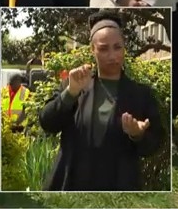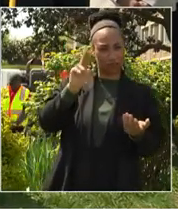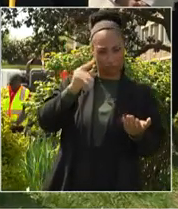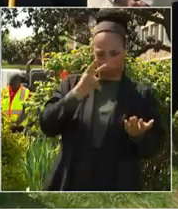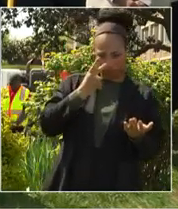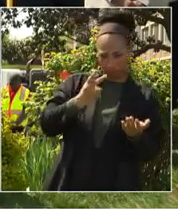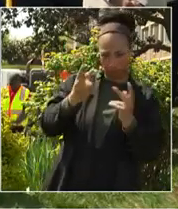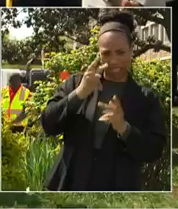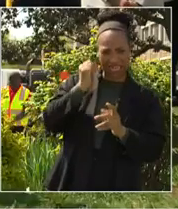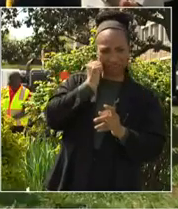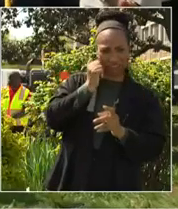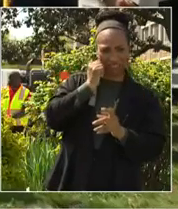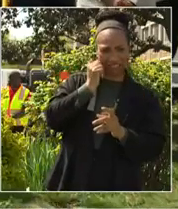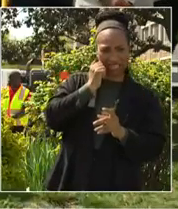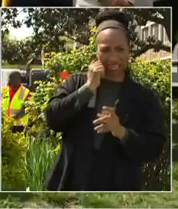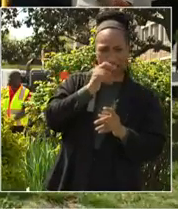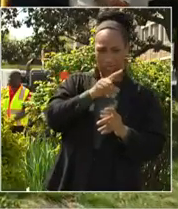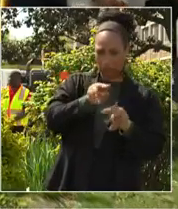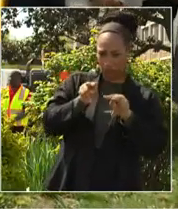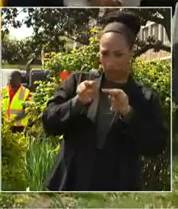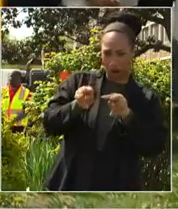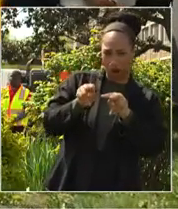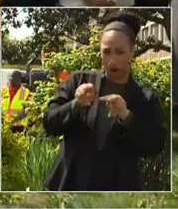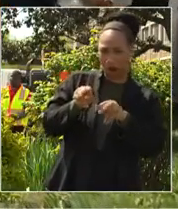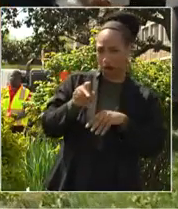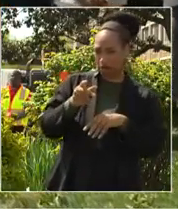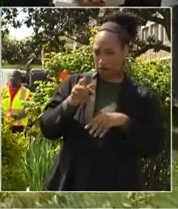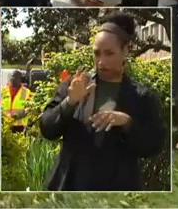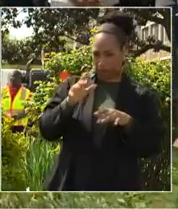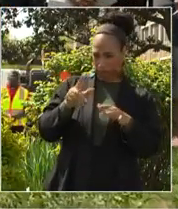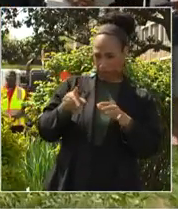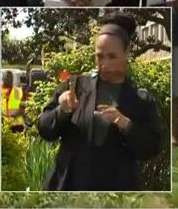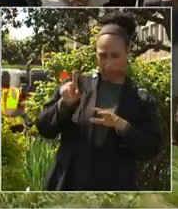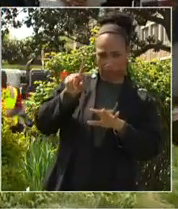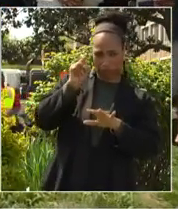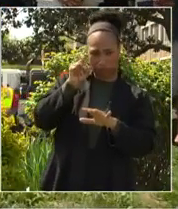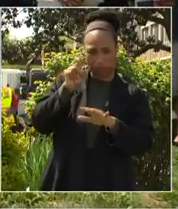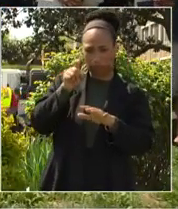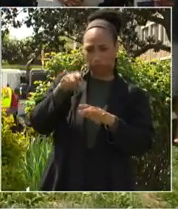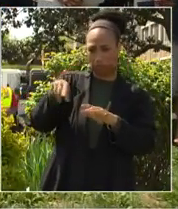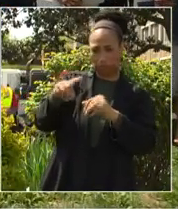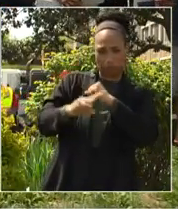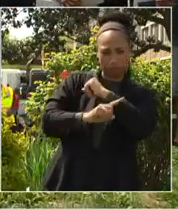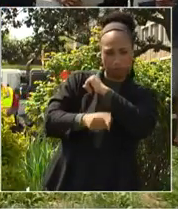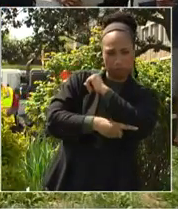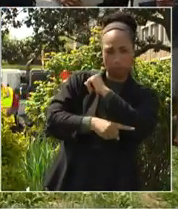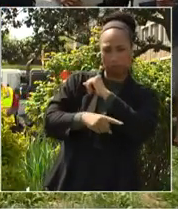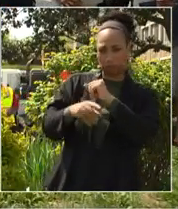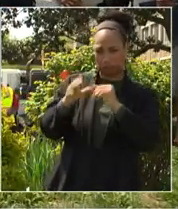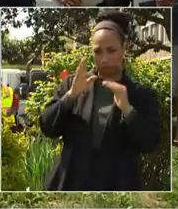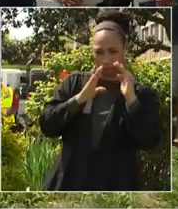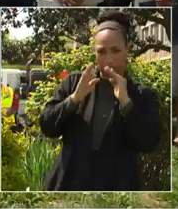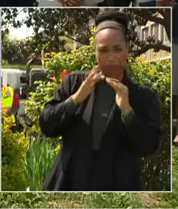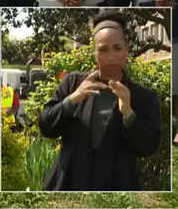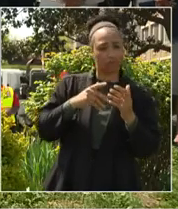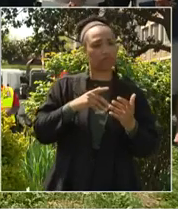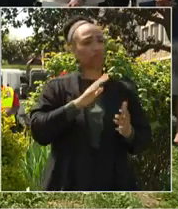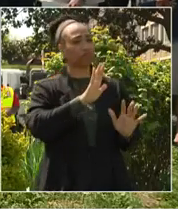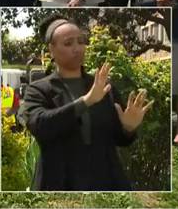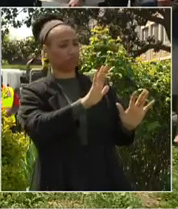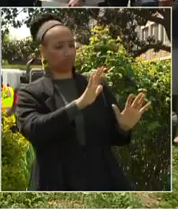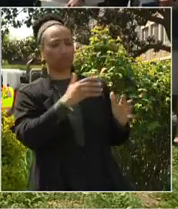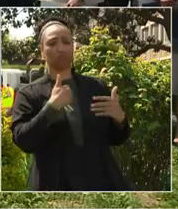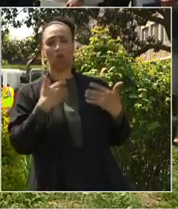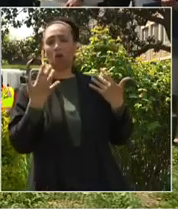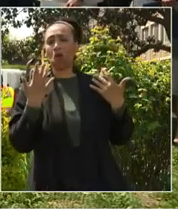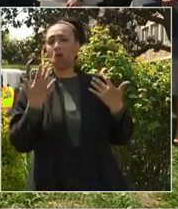rolled out or specific target areas. No, Mark. As was mentioned, I think this is the 8th year